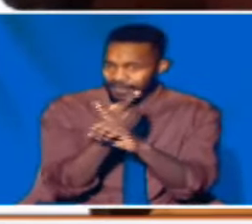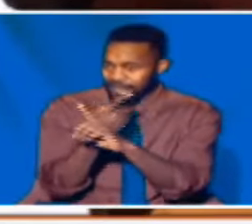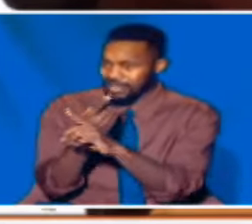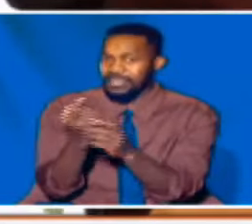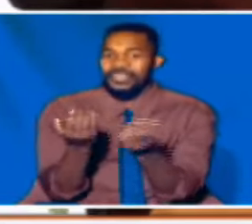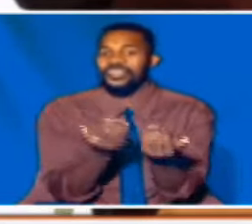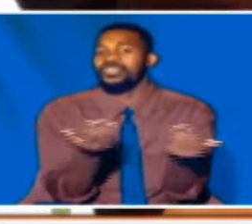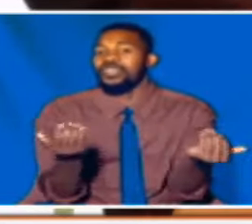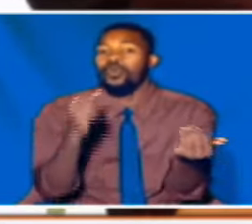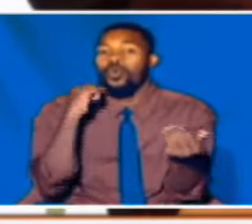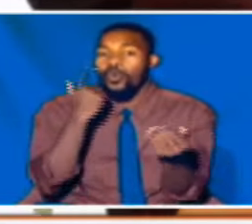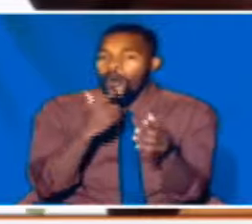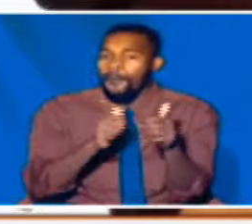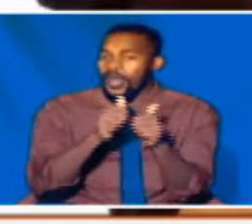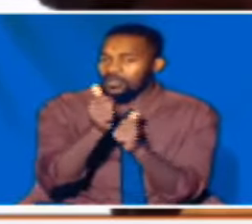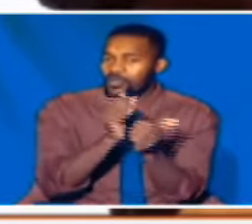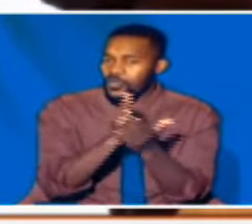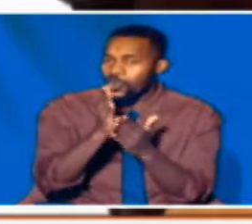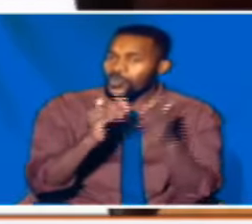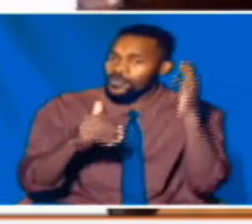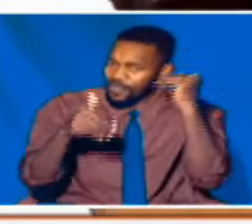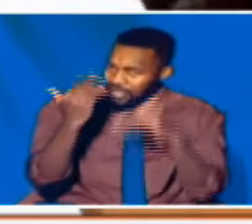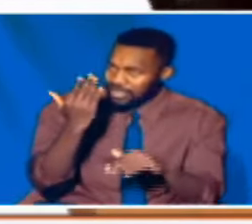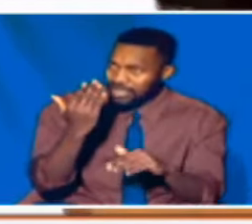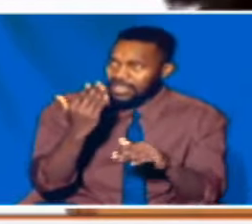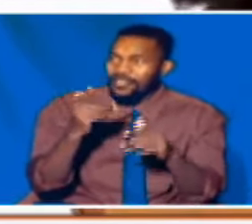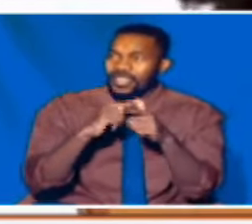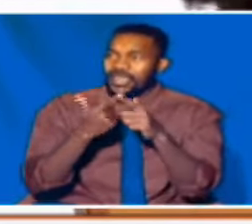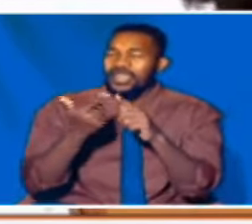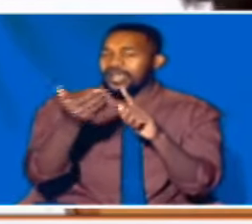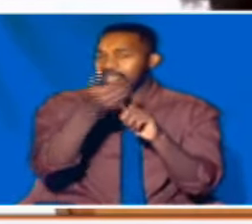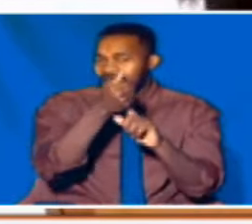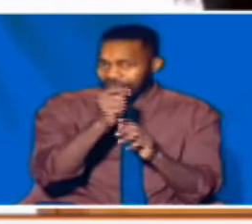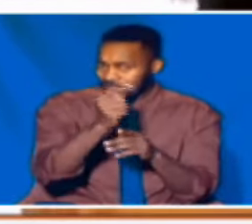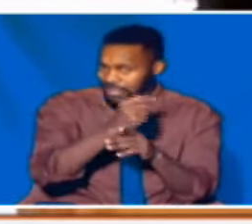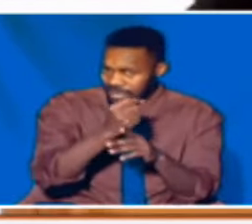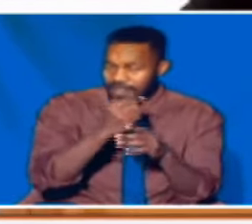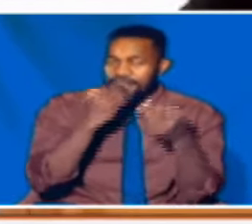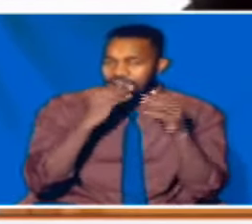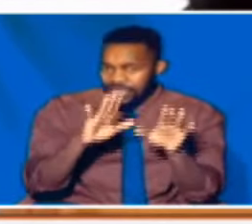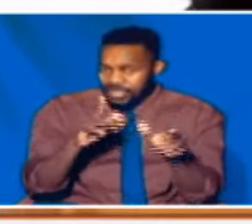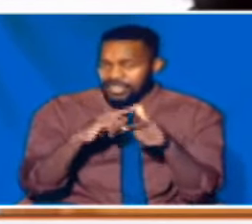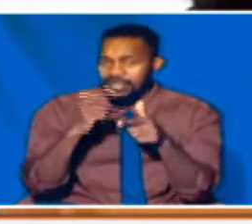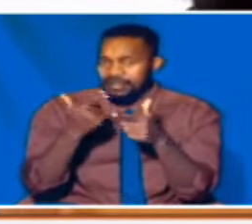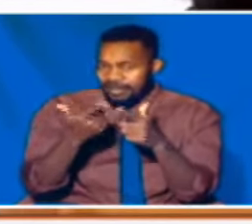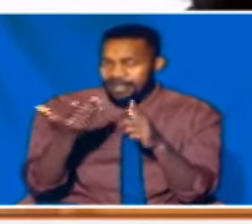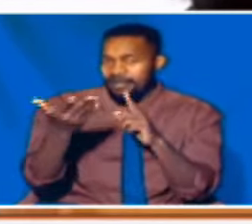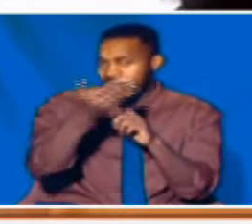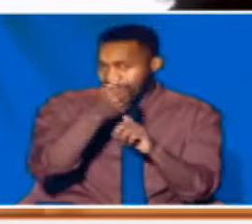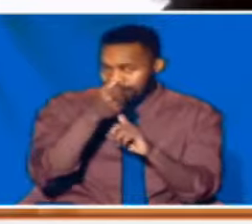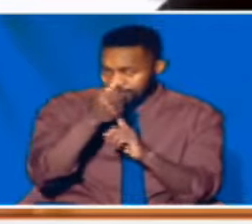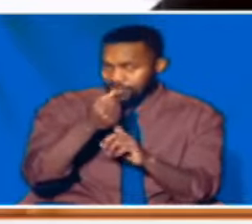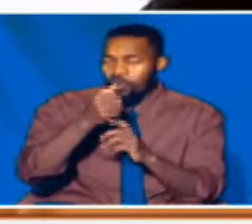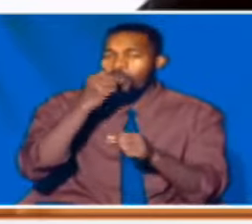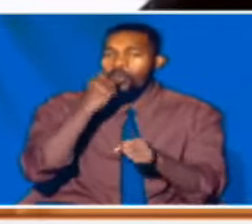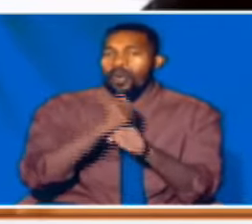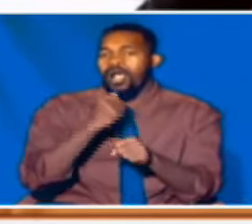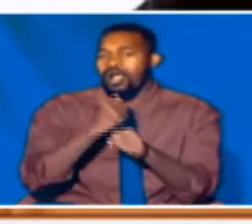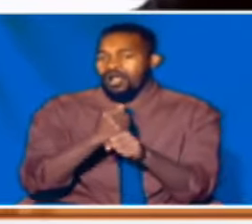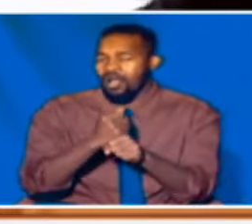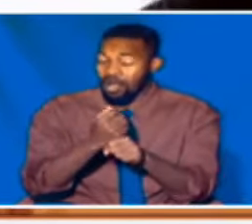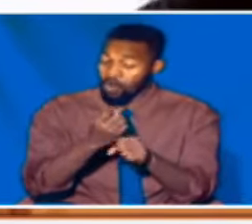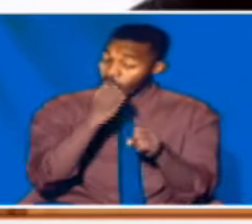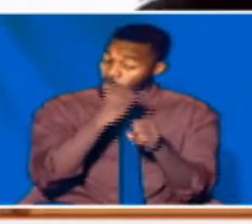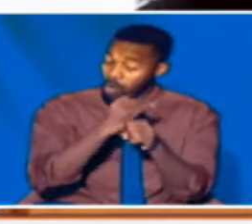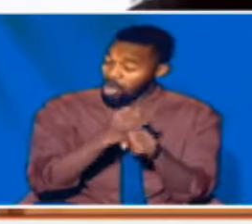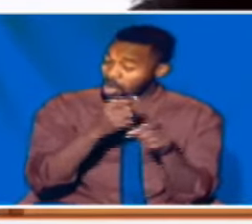home who went to any university to obtain a training and get a job to do, a job